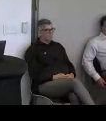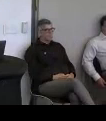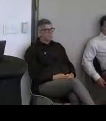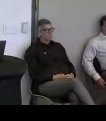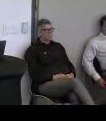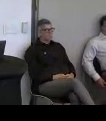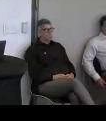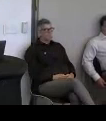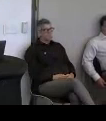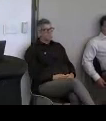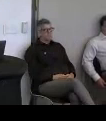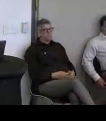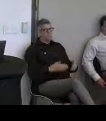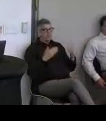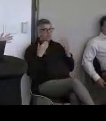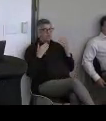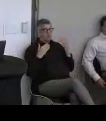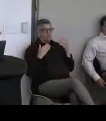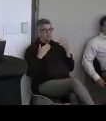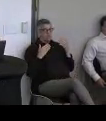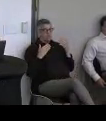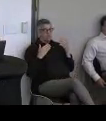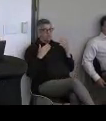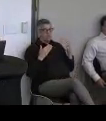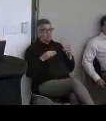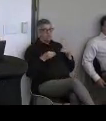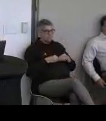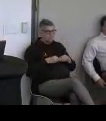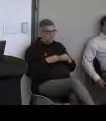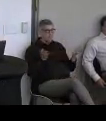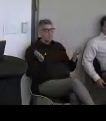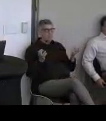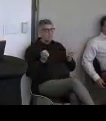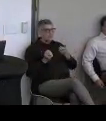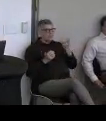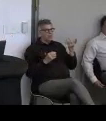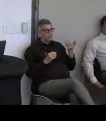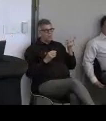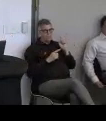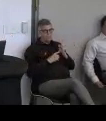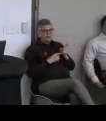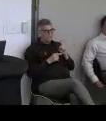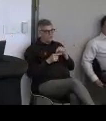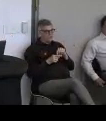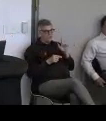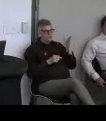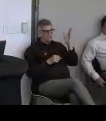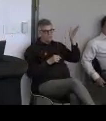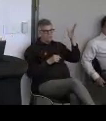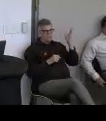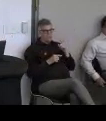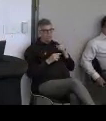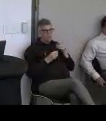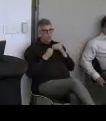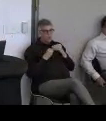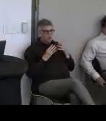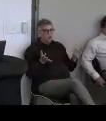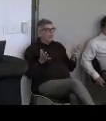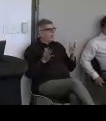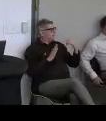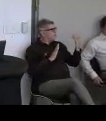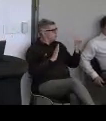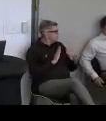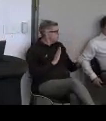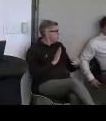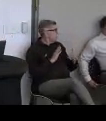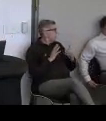So feel free to draw, and we're still getting things handed out. We've got only a few more minutes of this presentation, but feel free to keep drawing